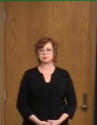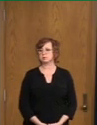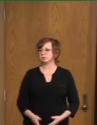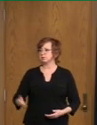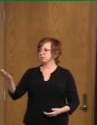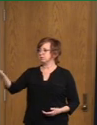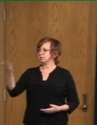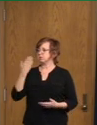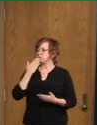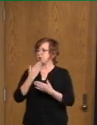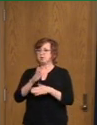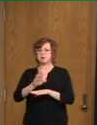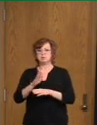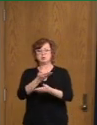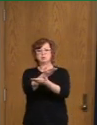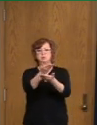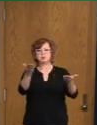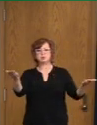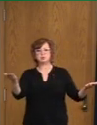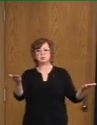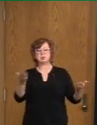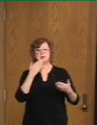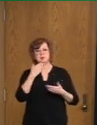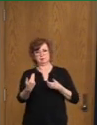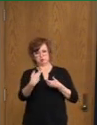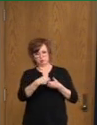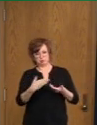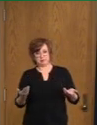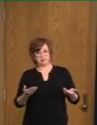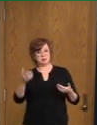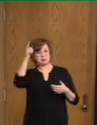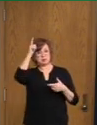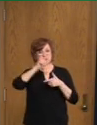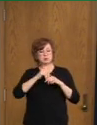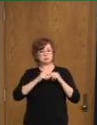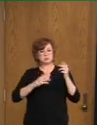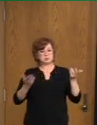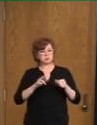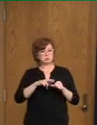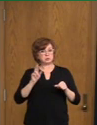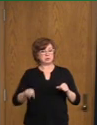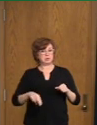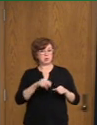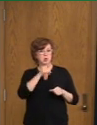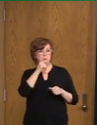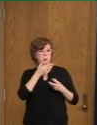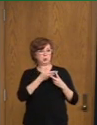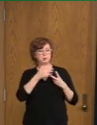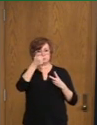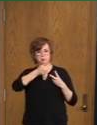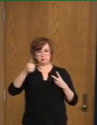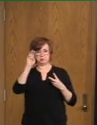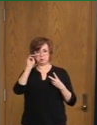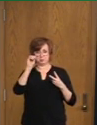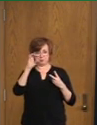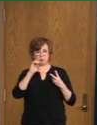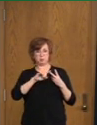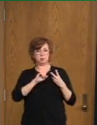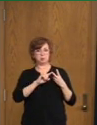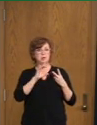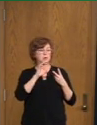Good afternoon, everyone. Thank you for joining us today. From the Legislative Building here in Regina, we have Premier Scott Moe